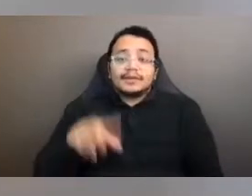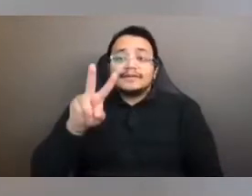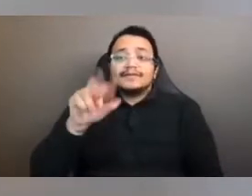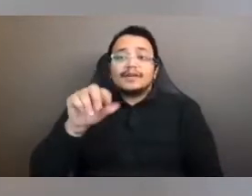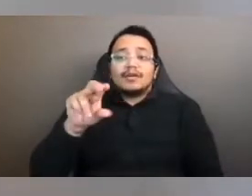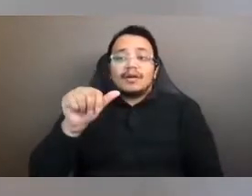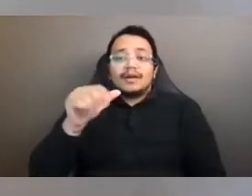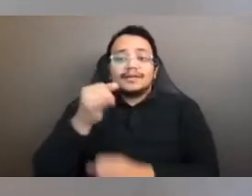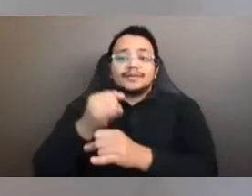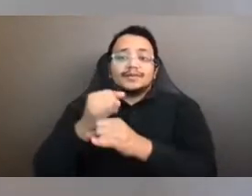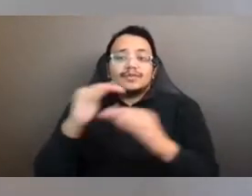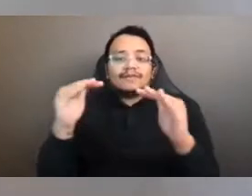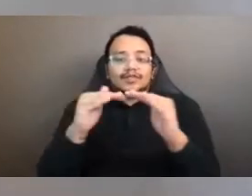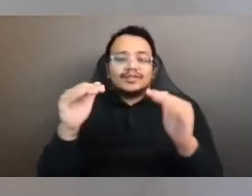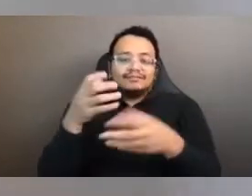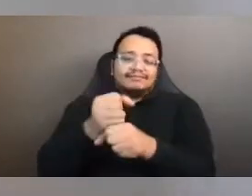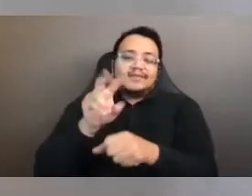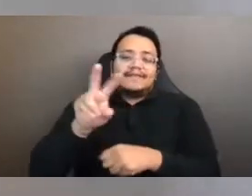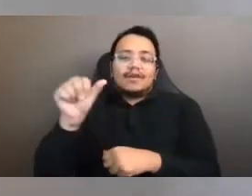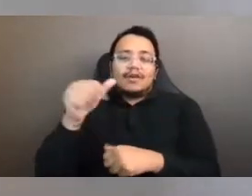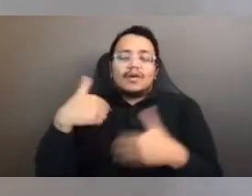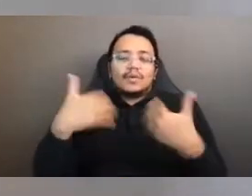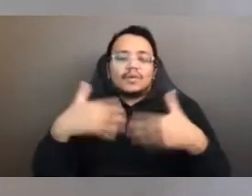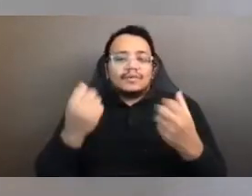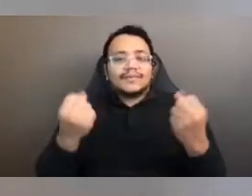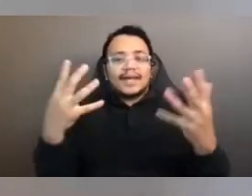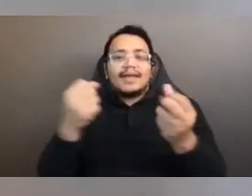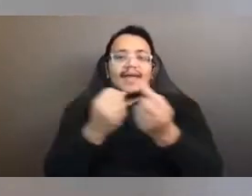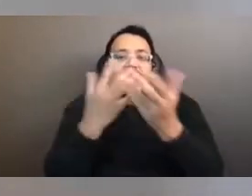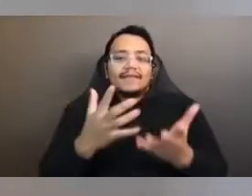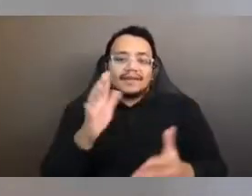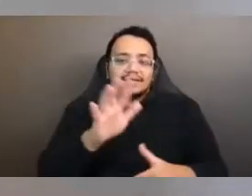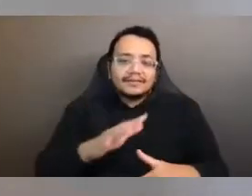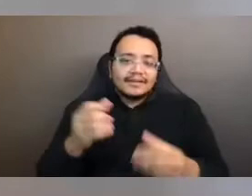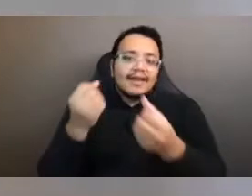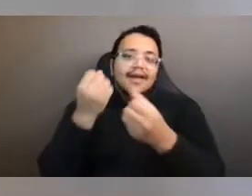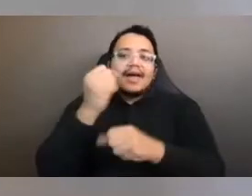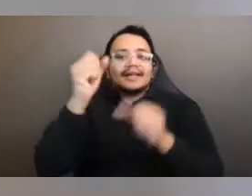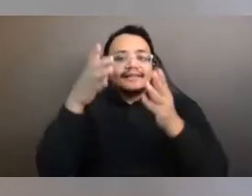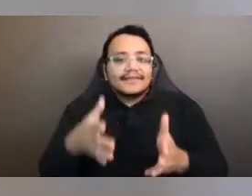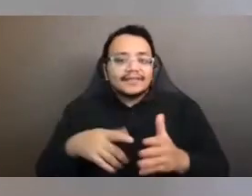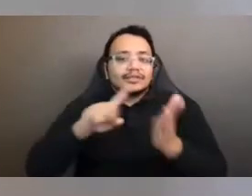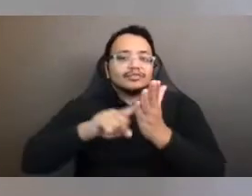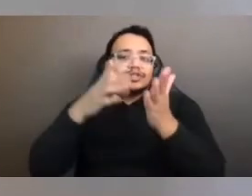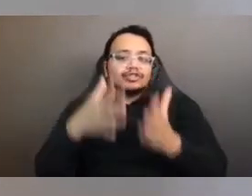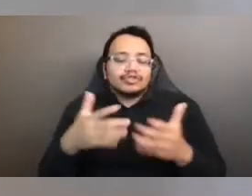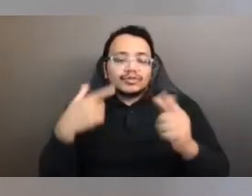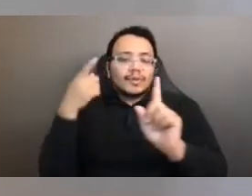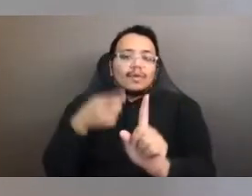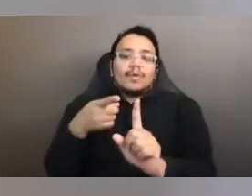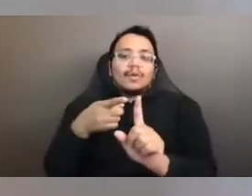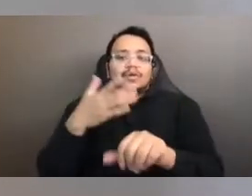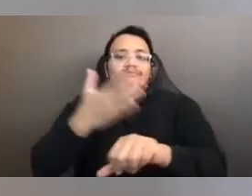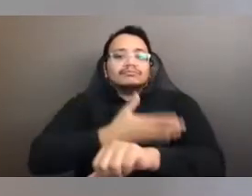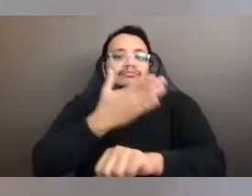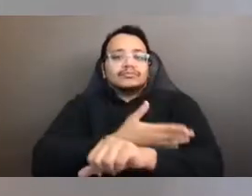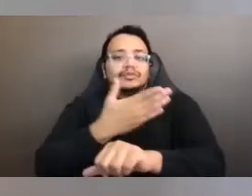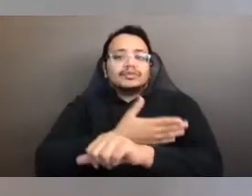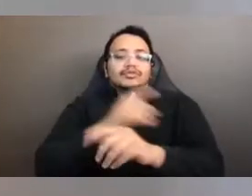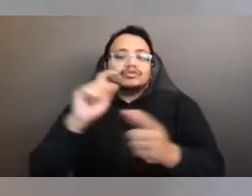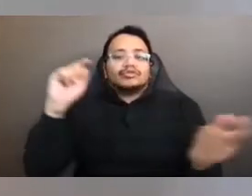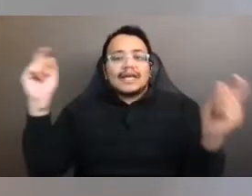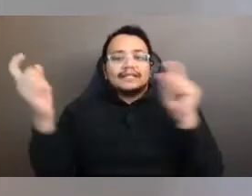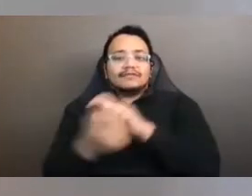Justice, we're powered by hundreds of advocates, activists, and researchers working to transform the criminal, legal, and